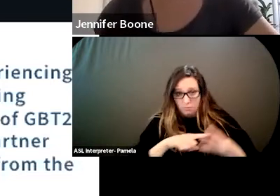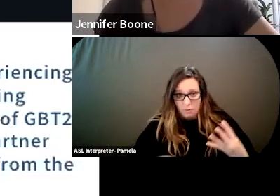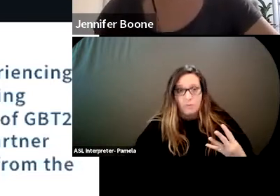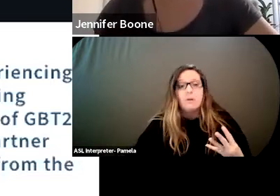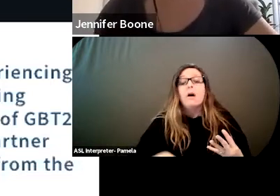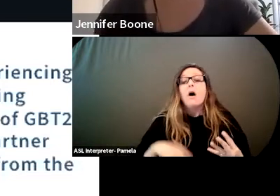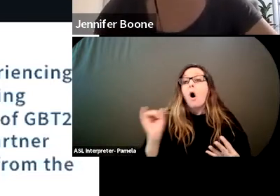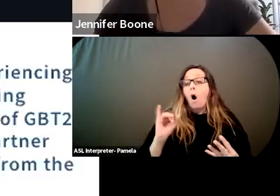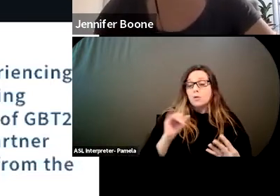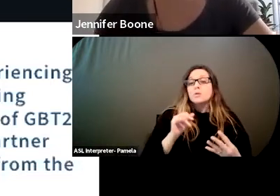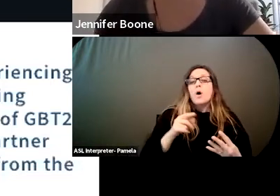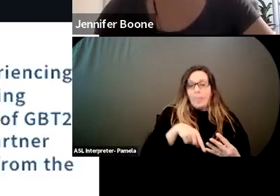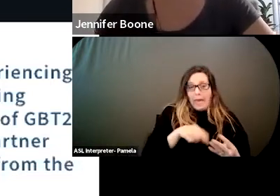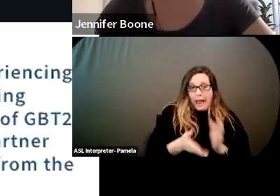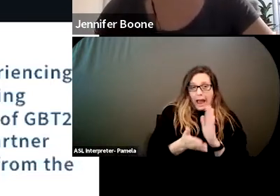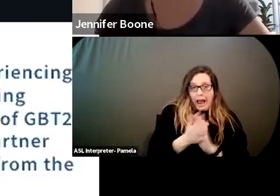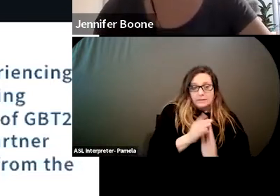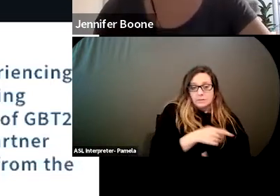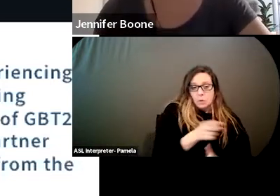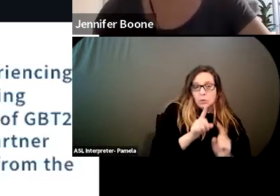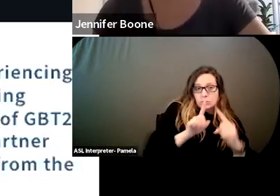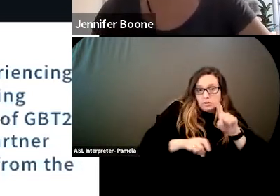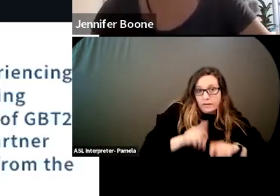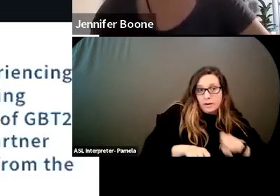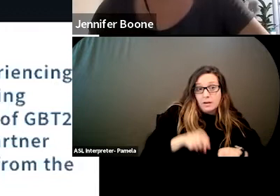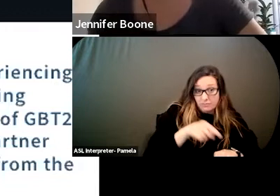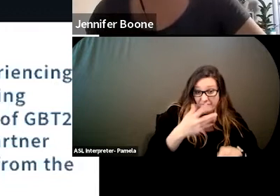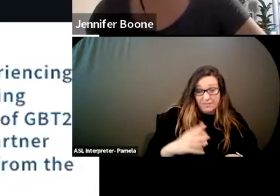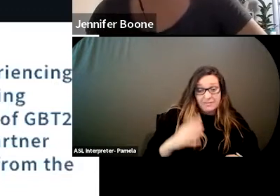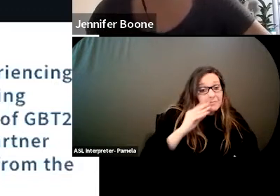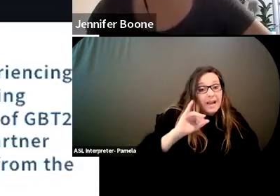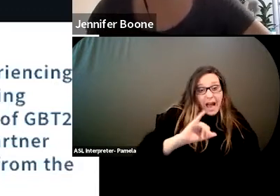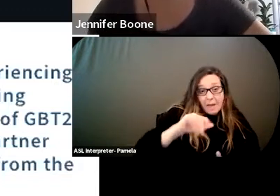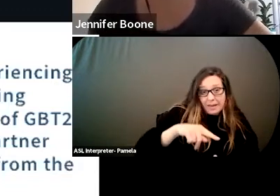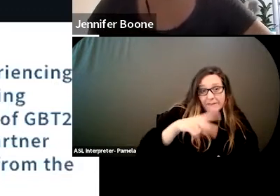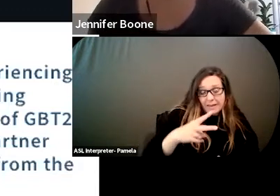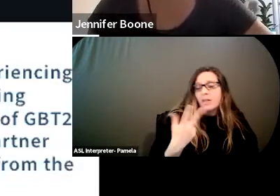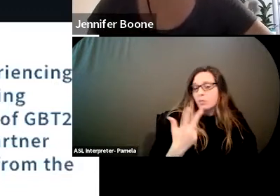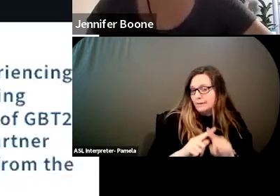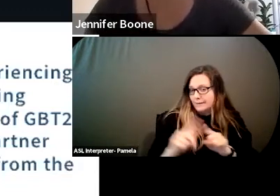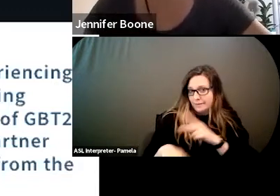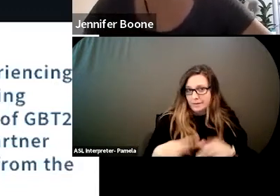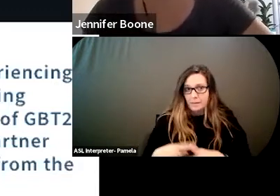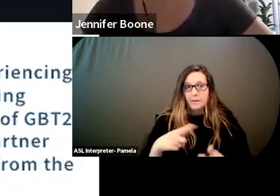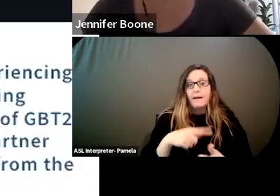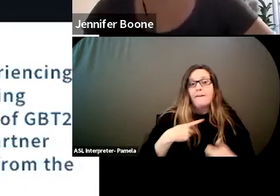ever experienced intimate partner violence, which was also broken into 3 different domains: physical, sexual, or